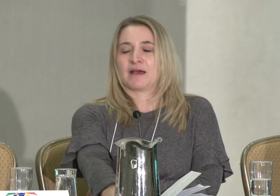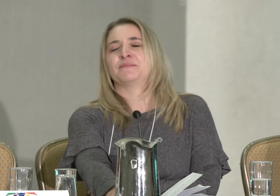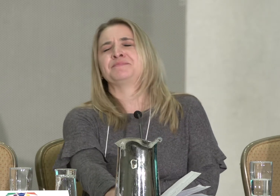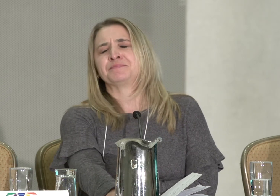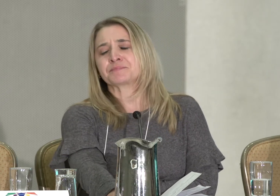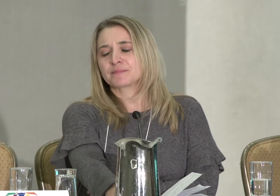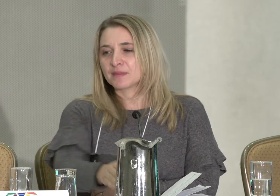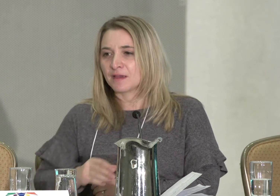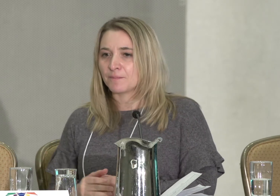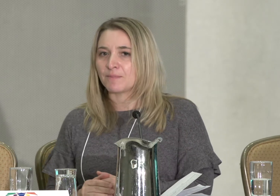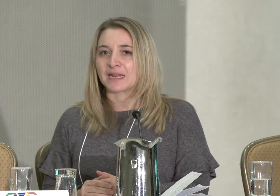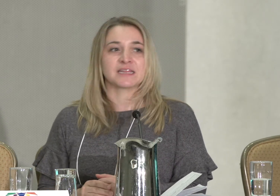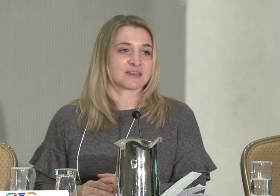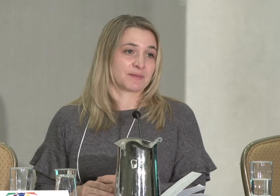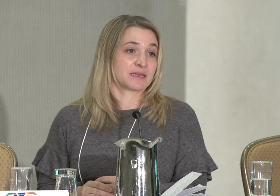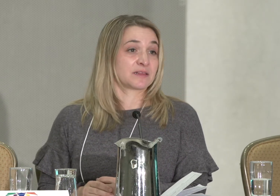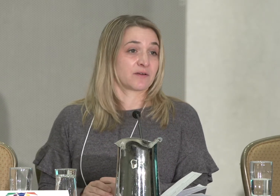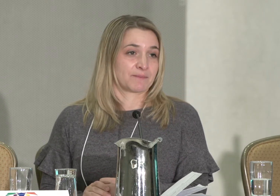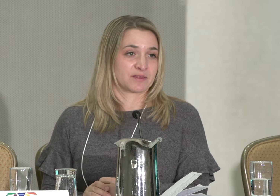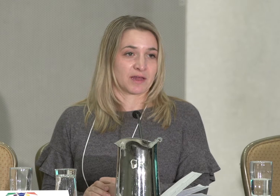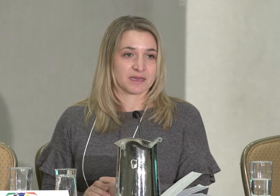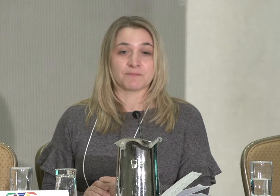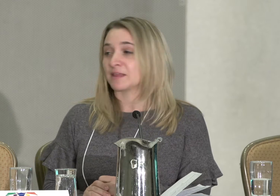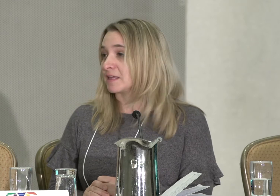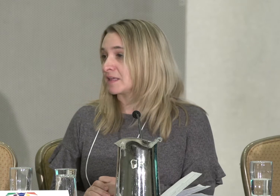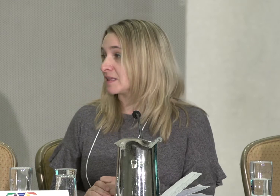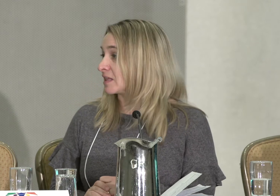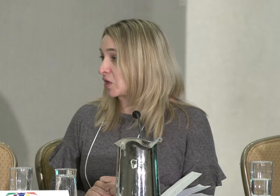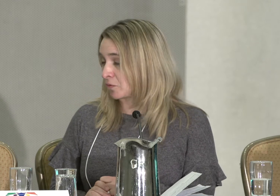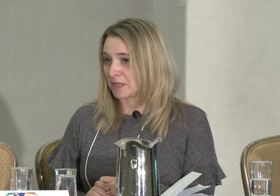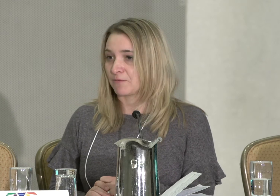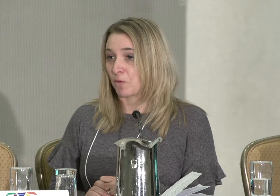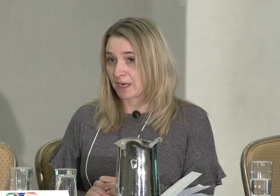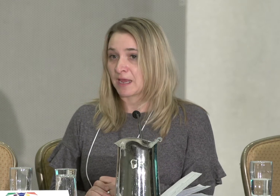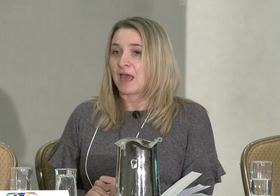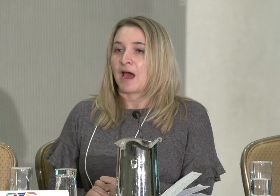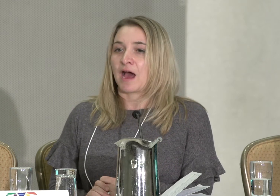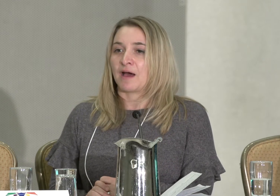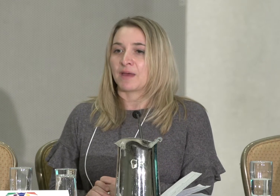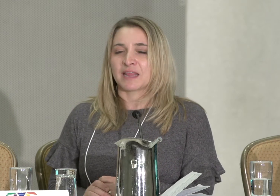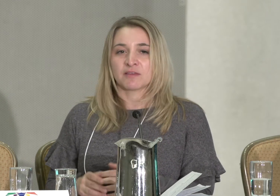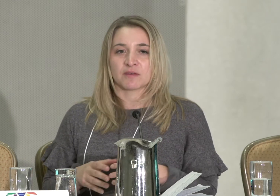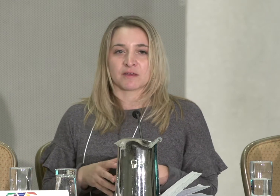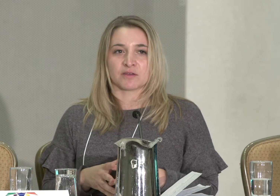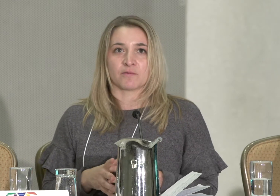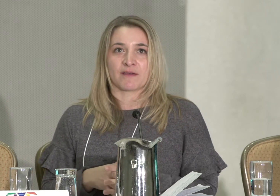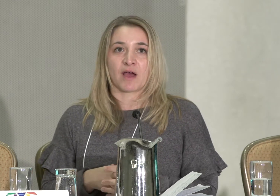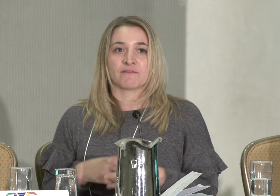that many disabilities are episodic. Mental illness isn't the only one. And